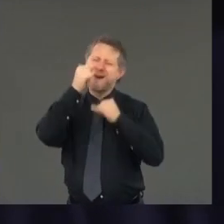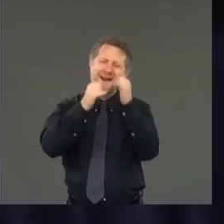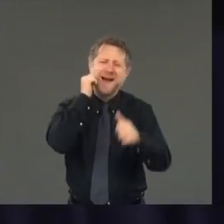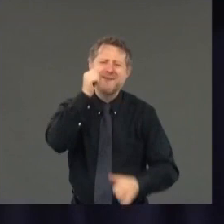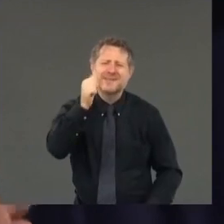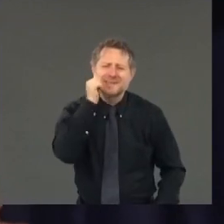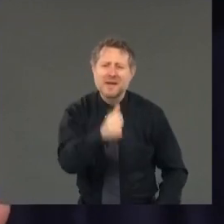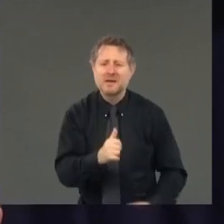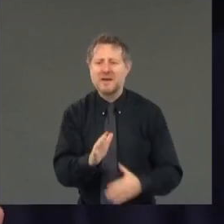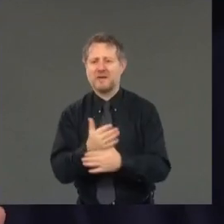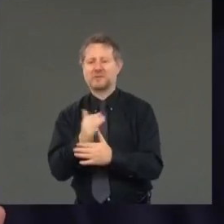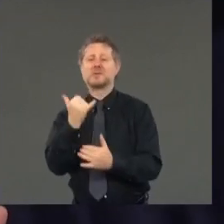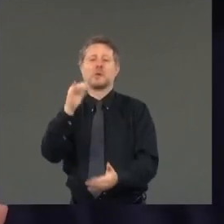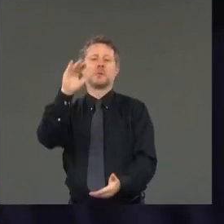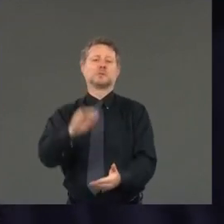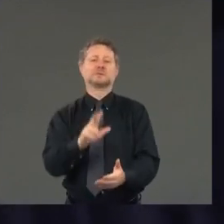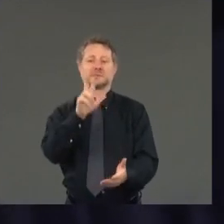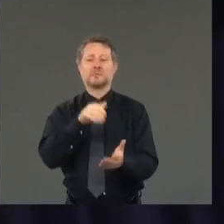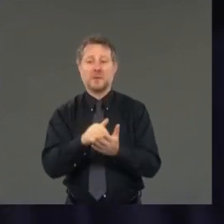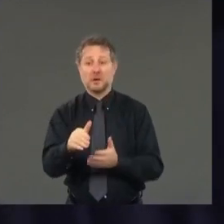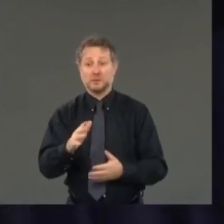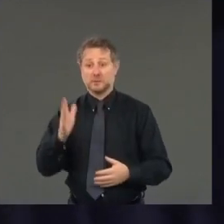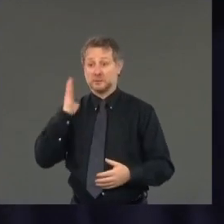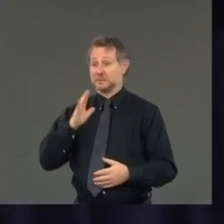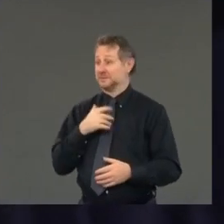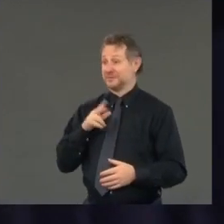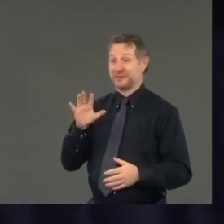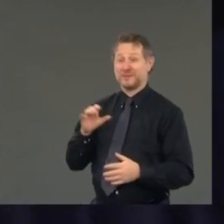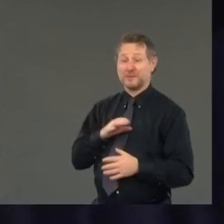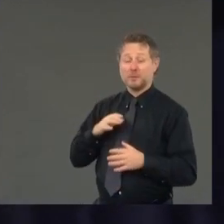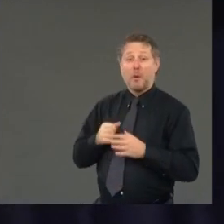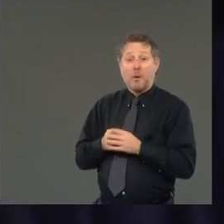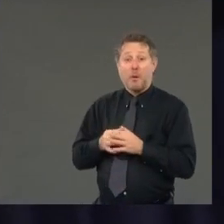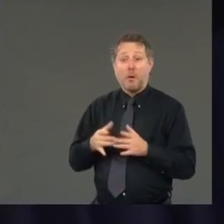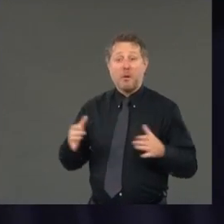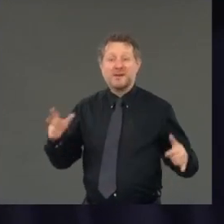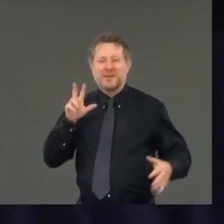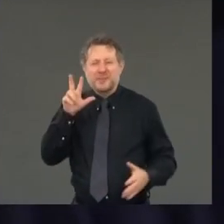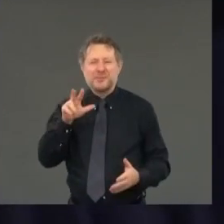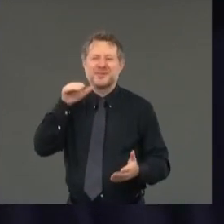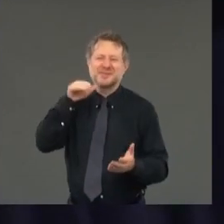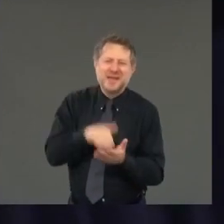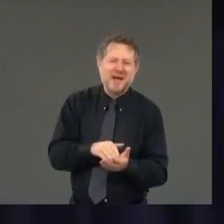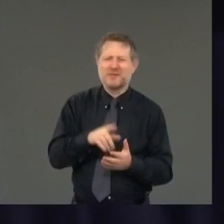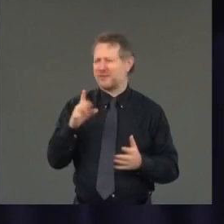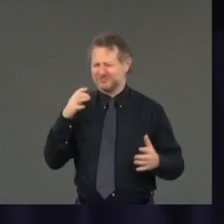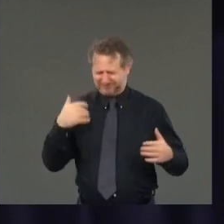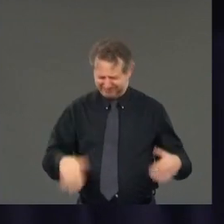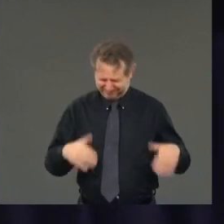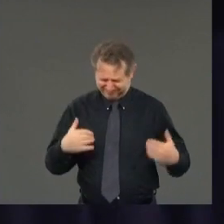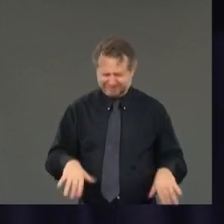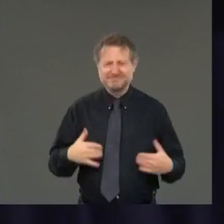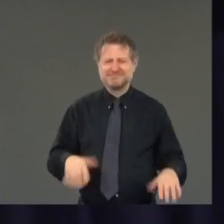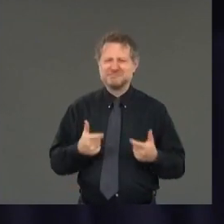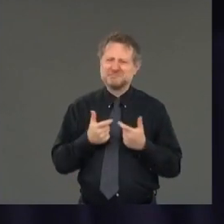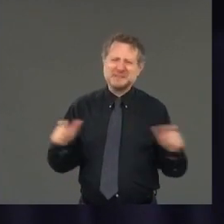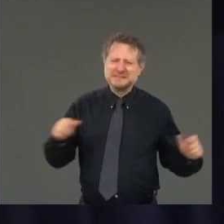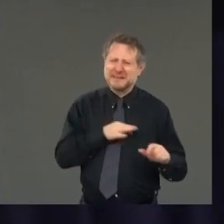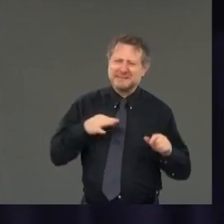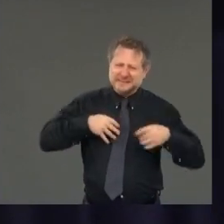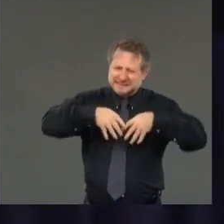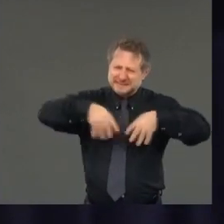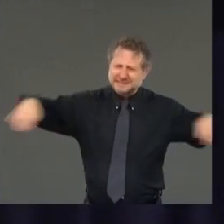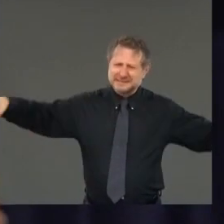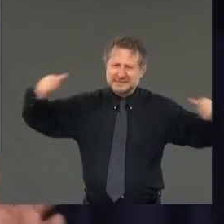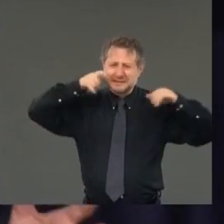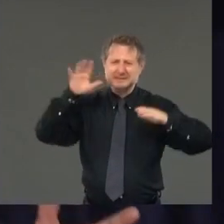we ramped up from 500 staff to 3,100 staff, and actually we have about 7,000 during a week actually working